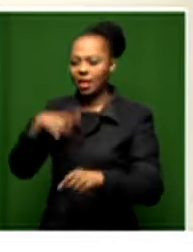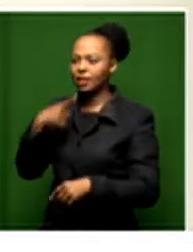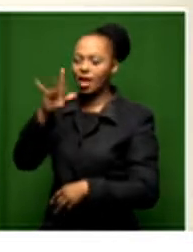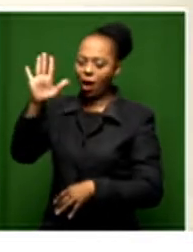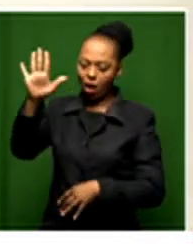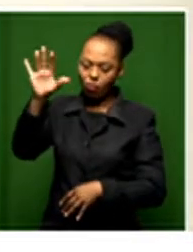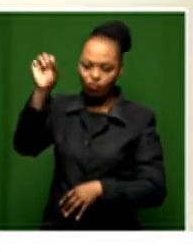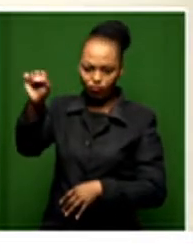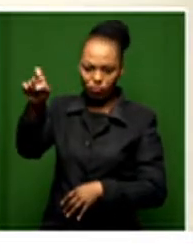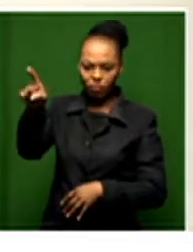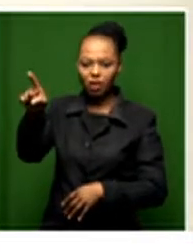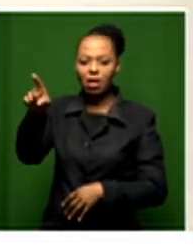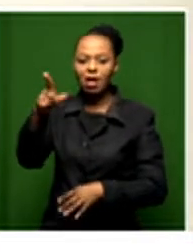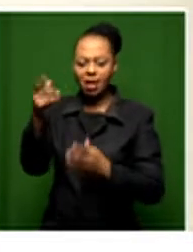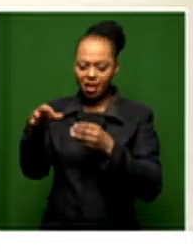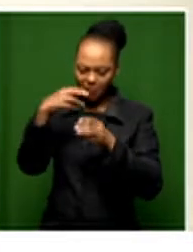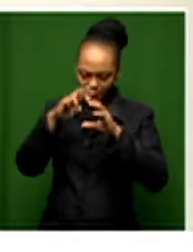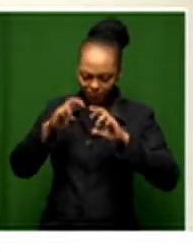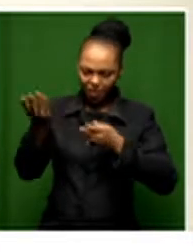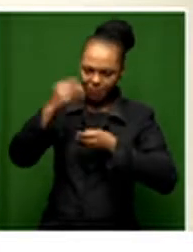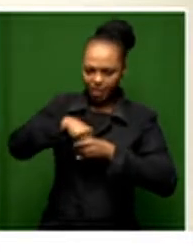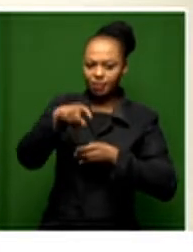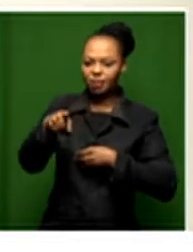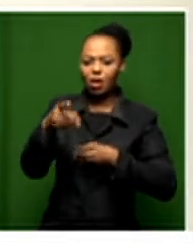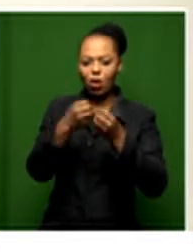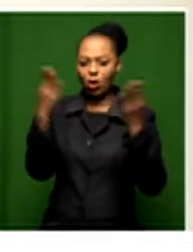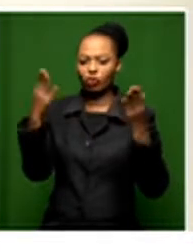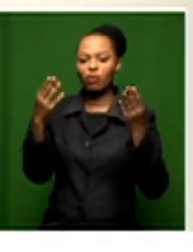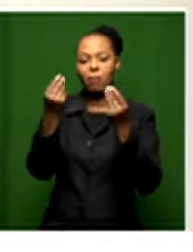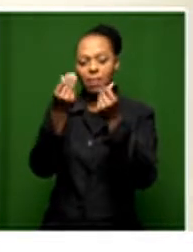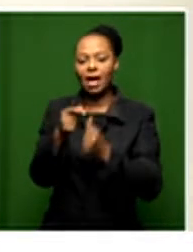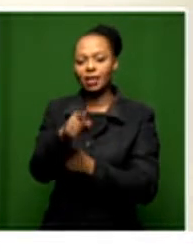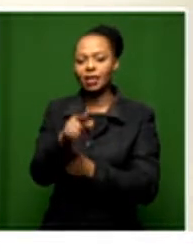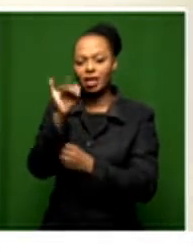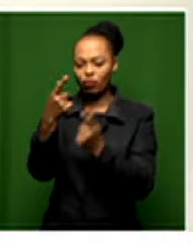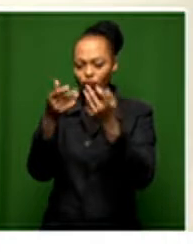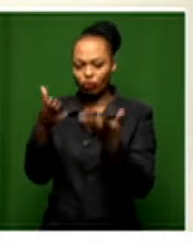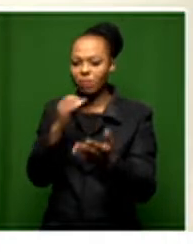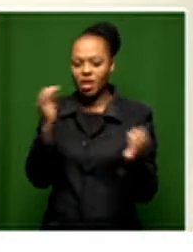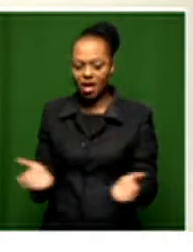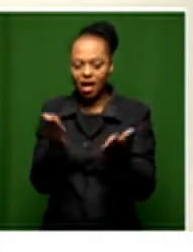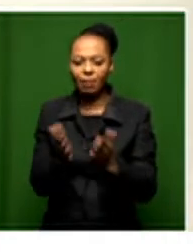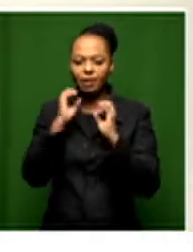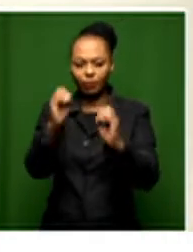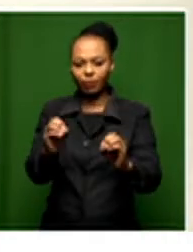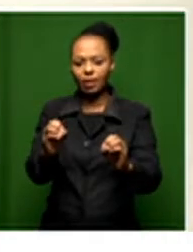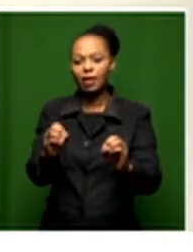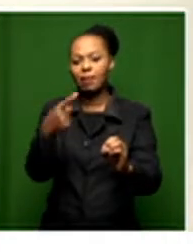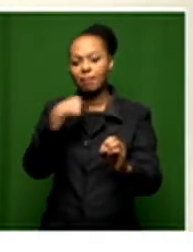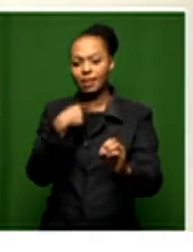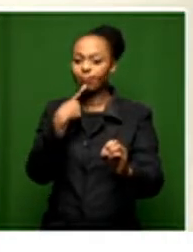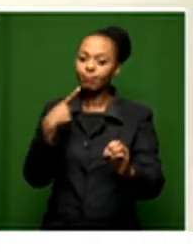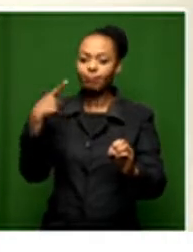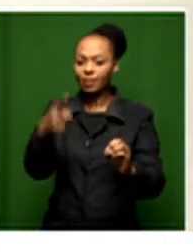minute, we invested a lot of money, or companies did. If you do that, there'll be no encouragement. And what I'm saying is, let's